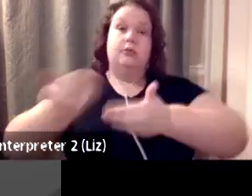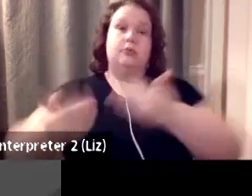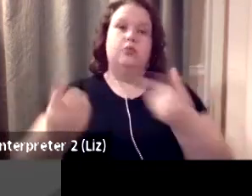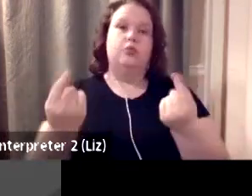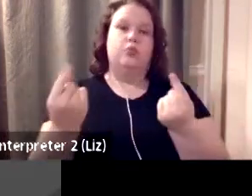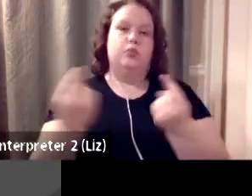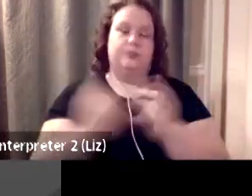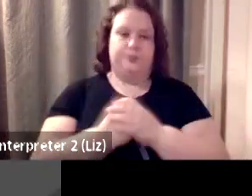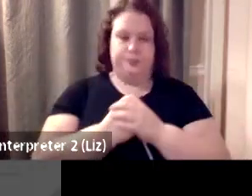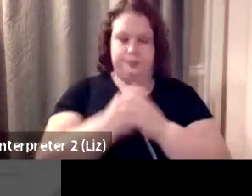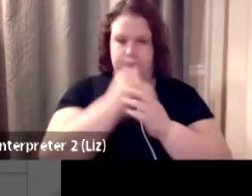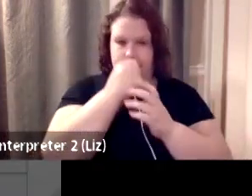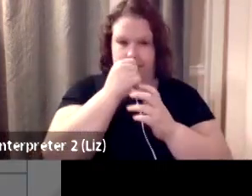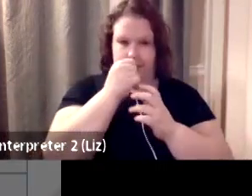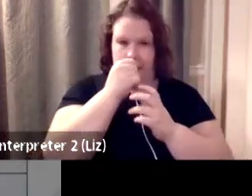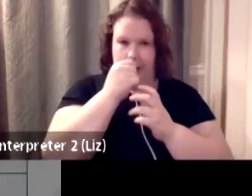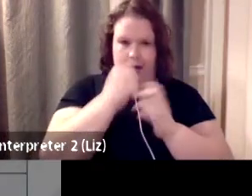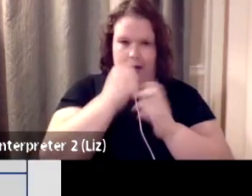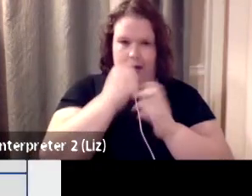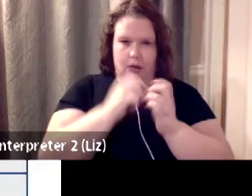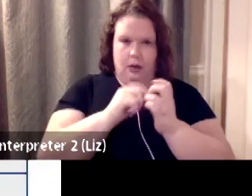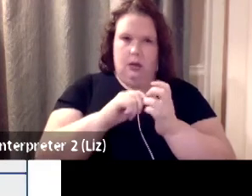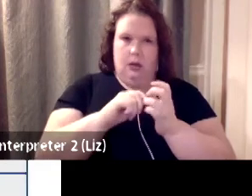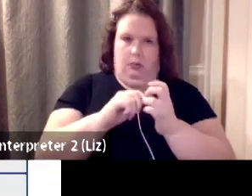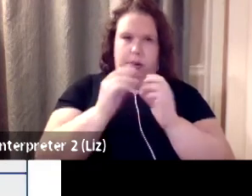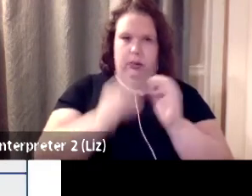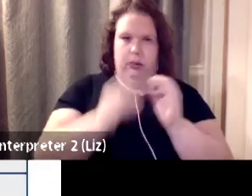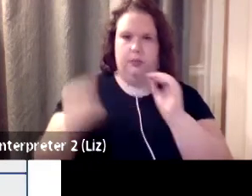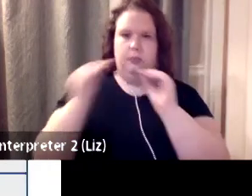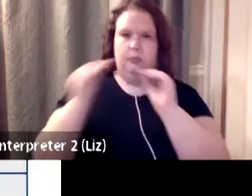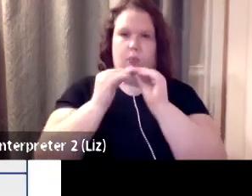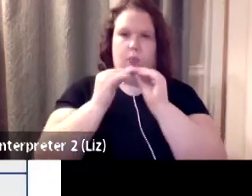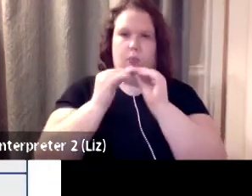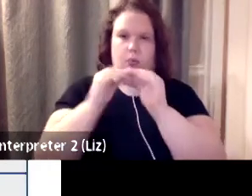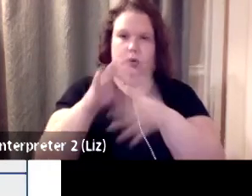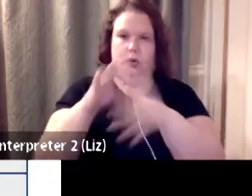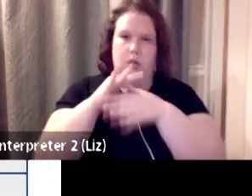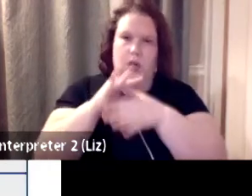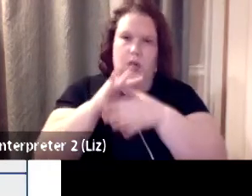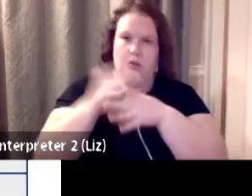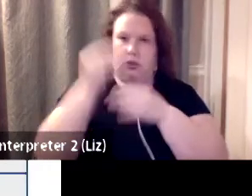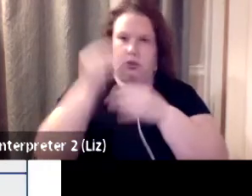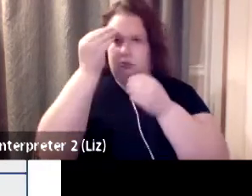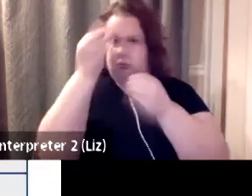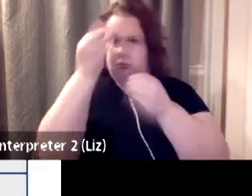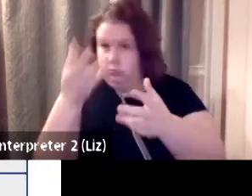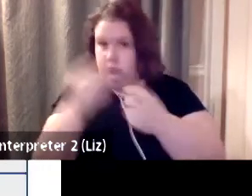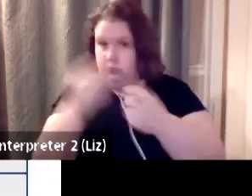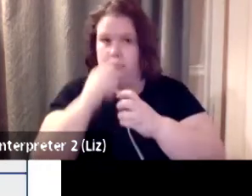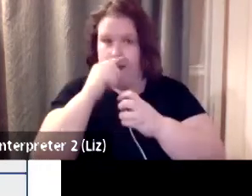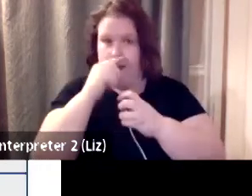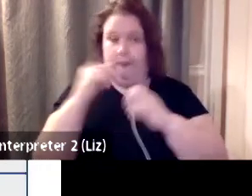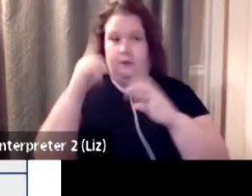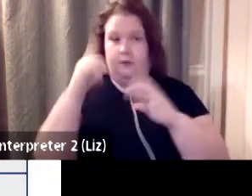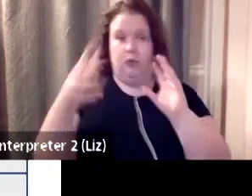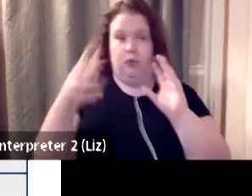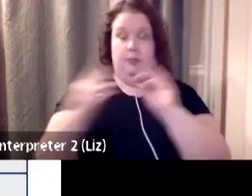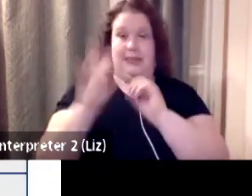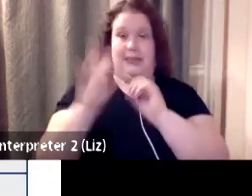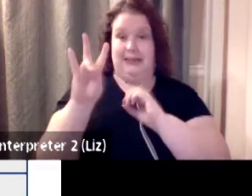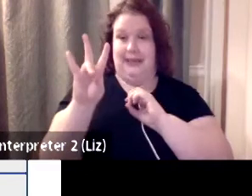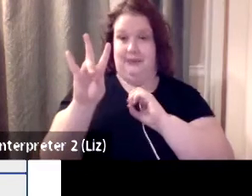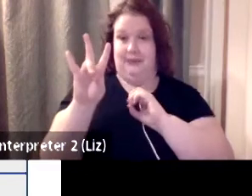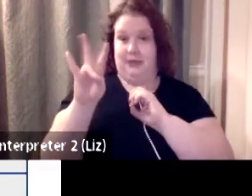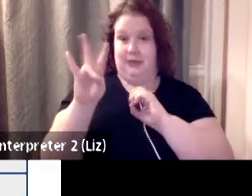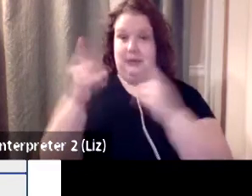bring back some additional detail and content as we move forward here in meeting number seven. So that meeting is on May